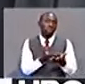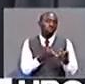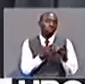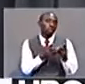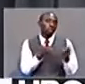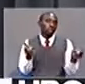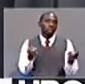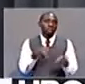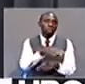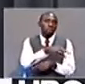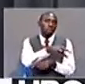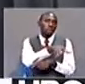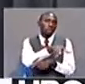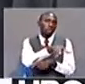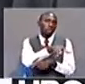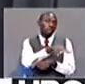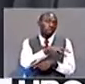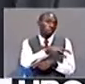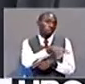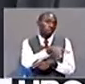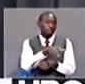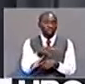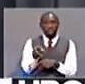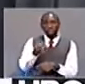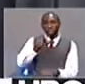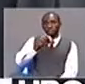and later on a parish of Undeba.